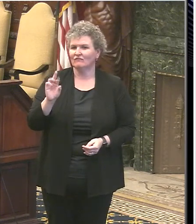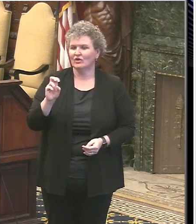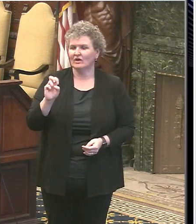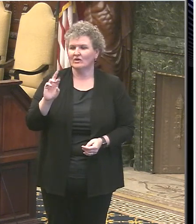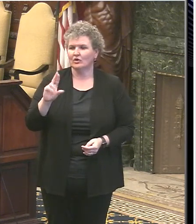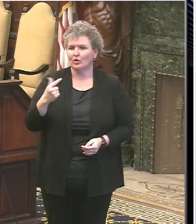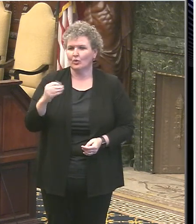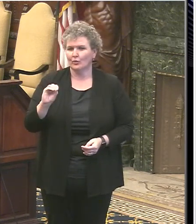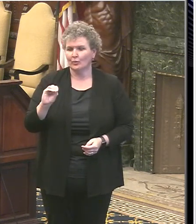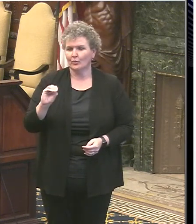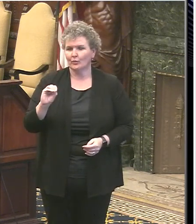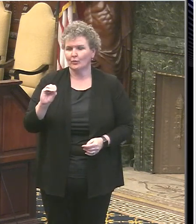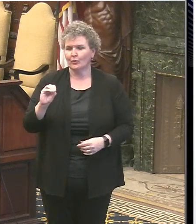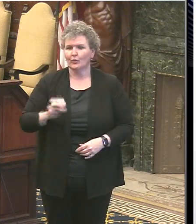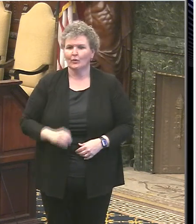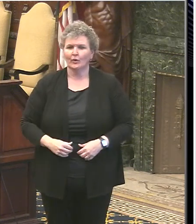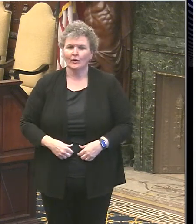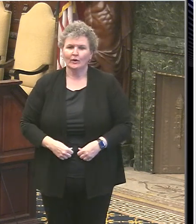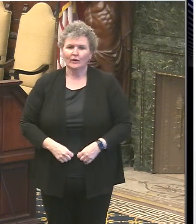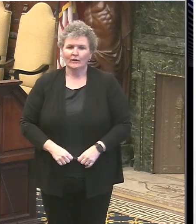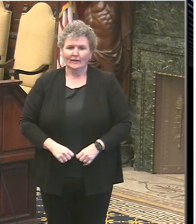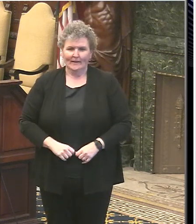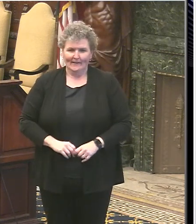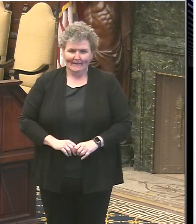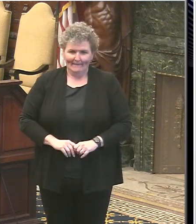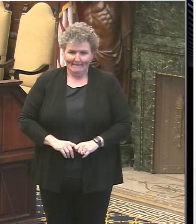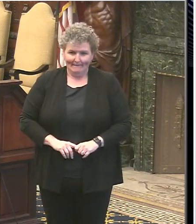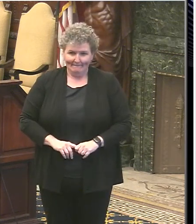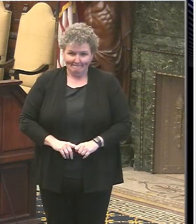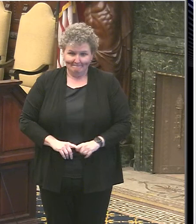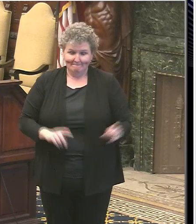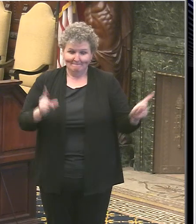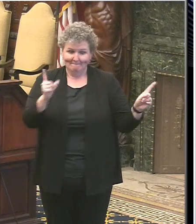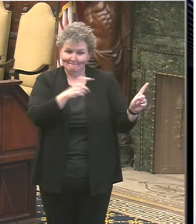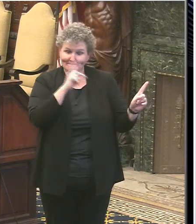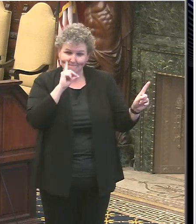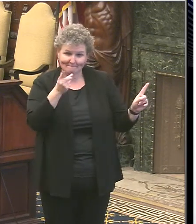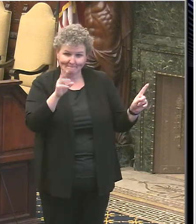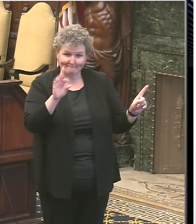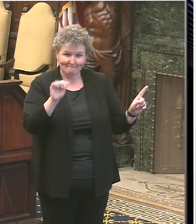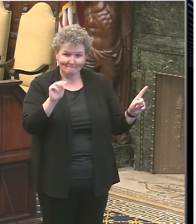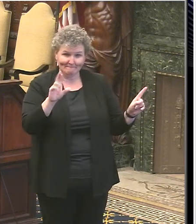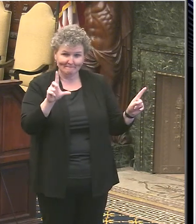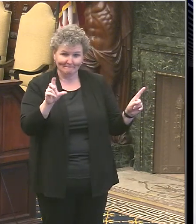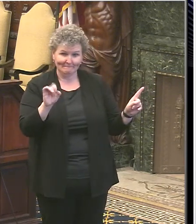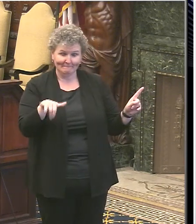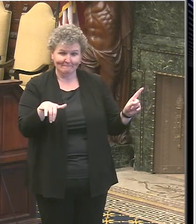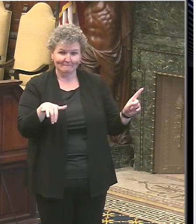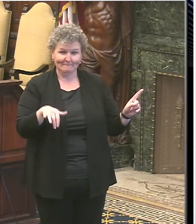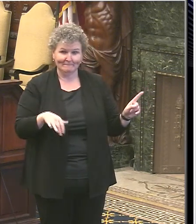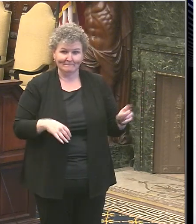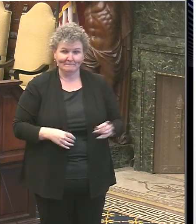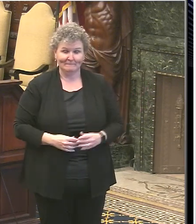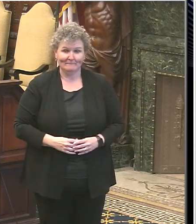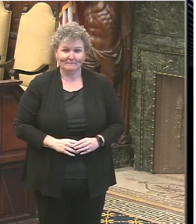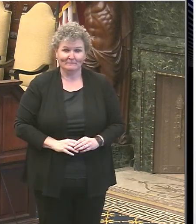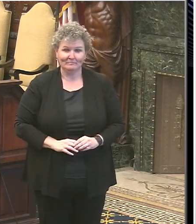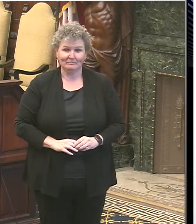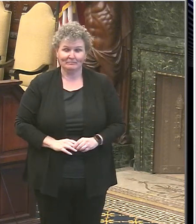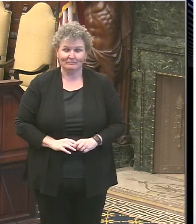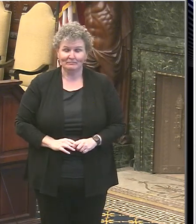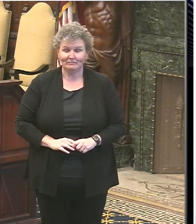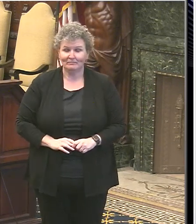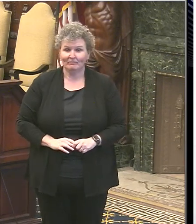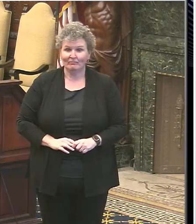All right. So I guess this is a question for Dr. Farley. Let's see here. All right. So you said you're